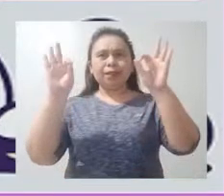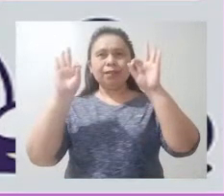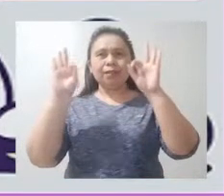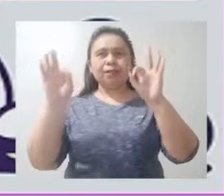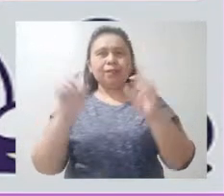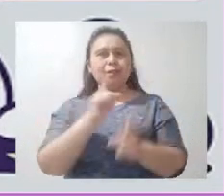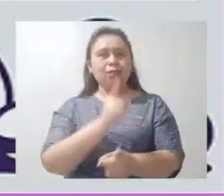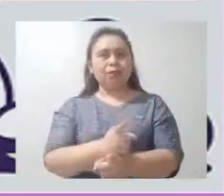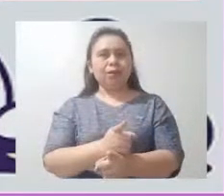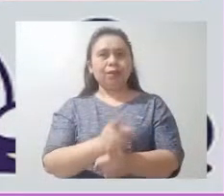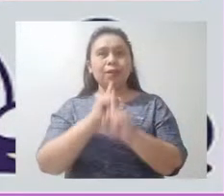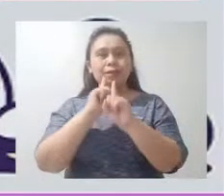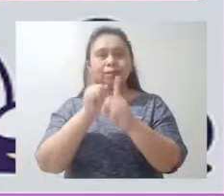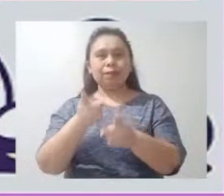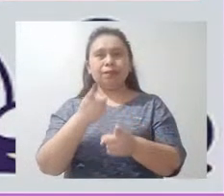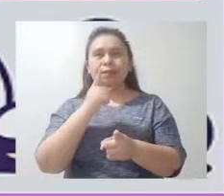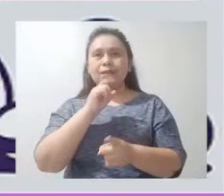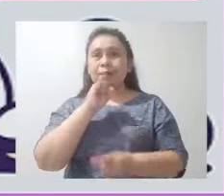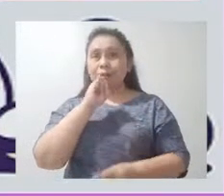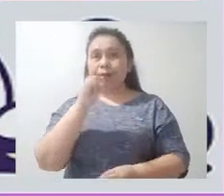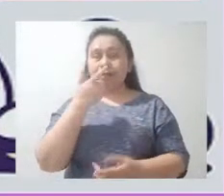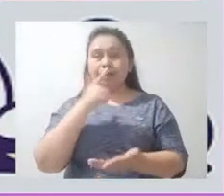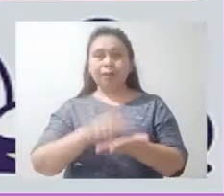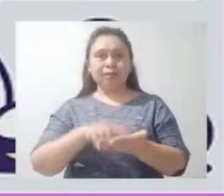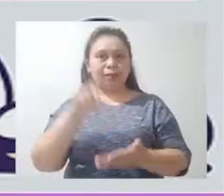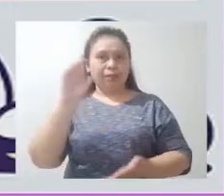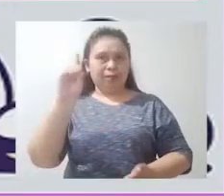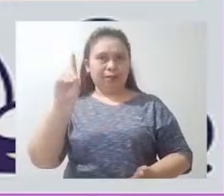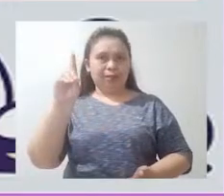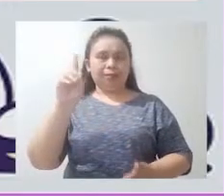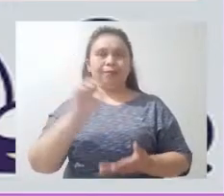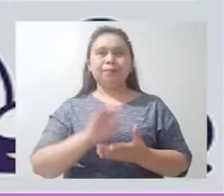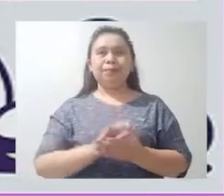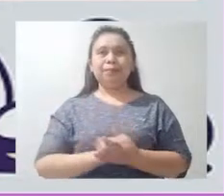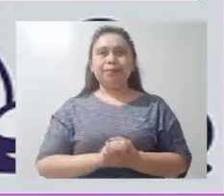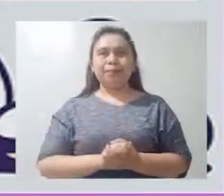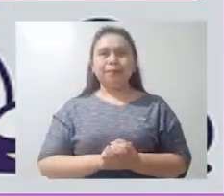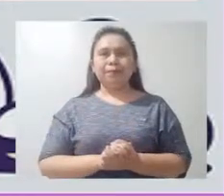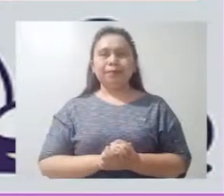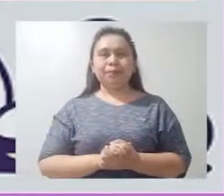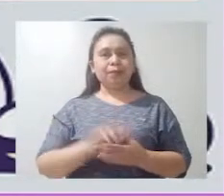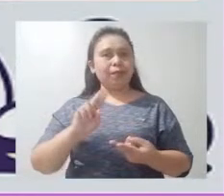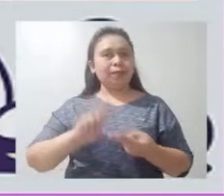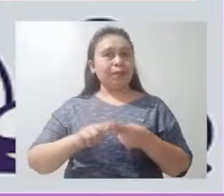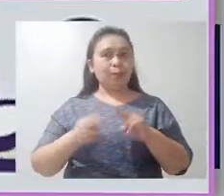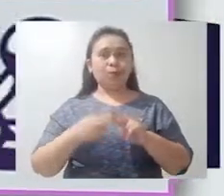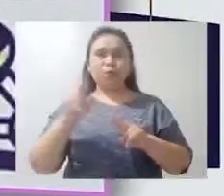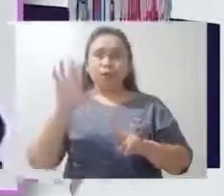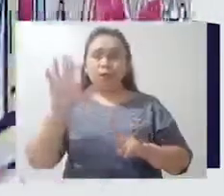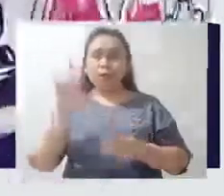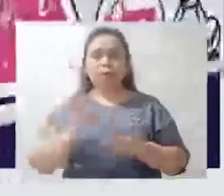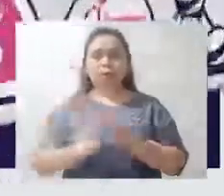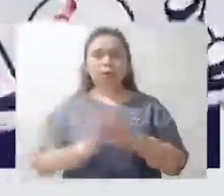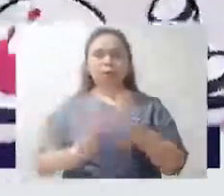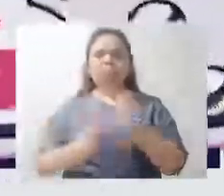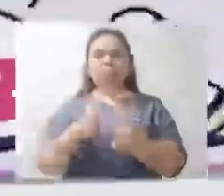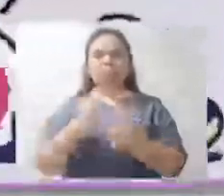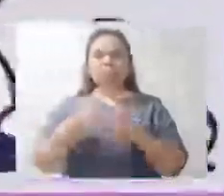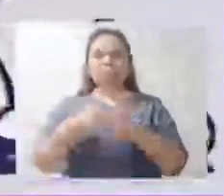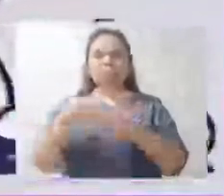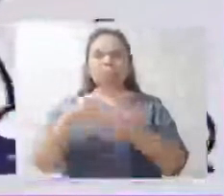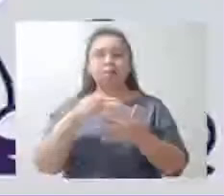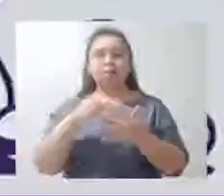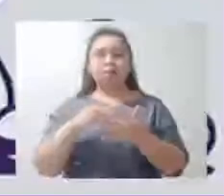Fantastic! The correct answer is letter D, iron stand. Number 5, which